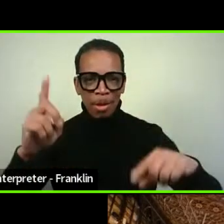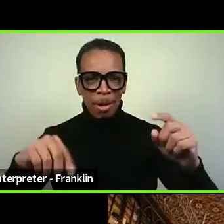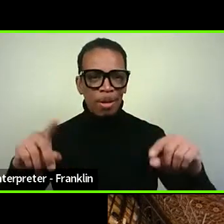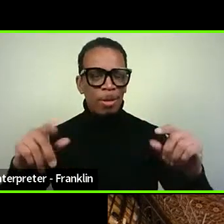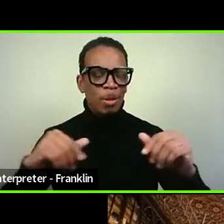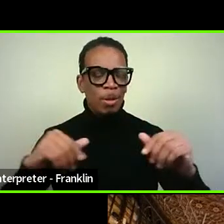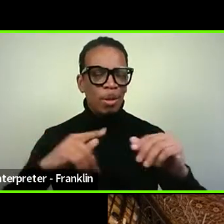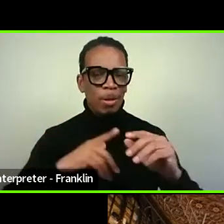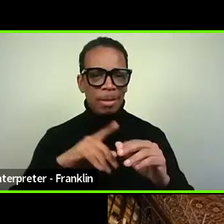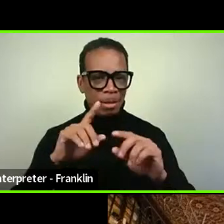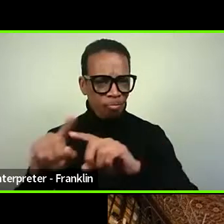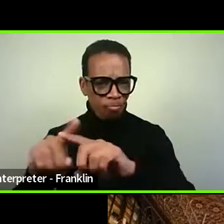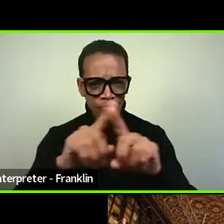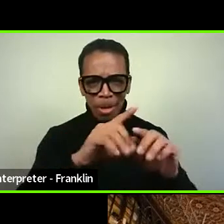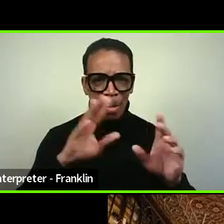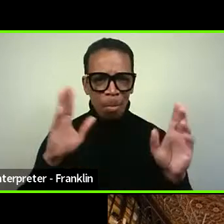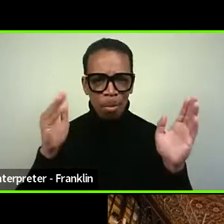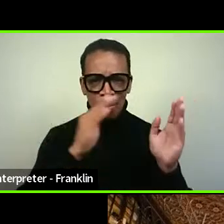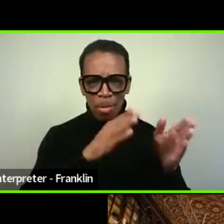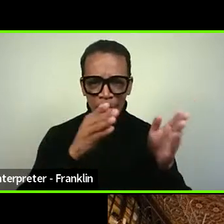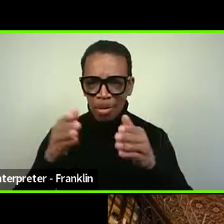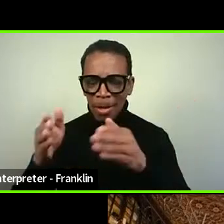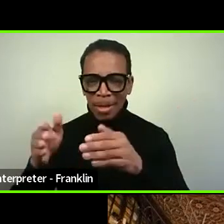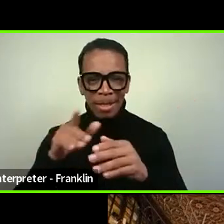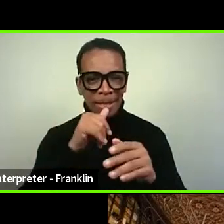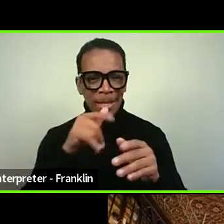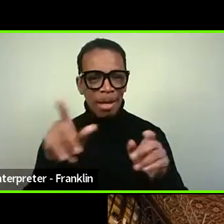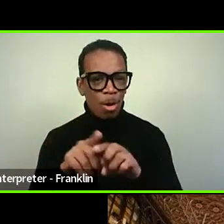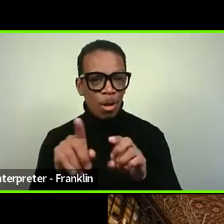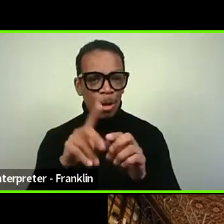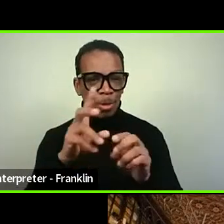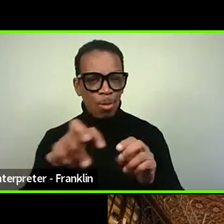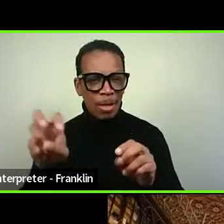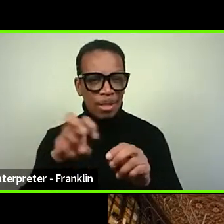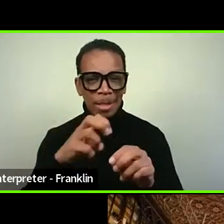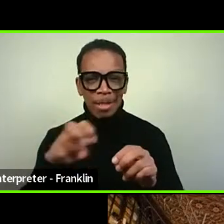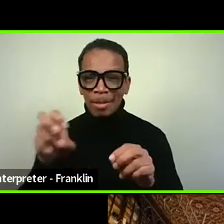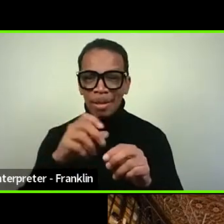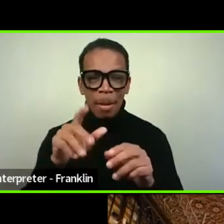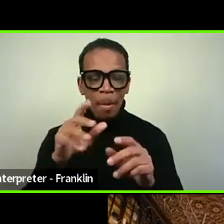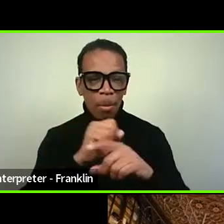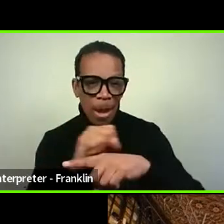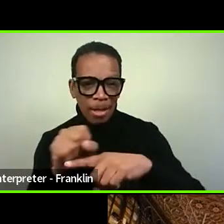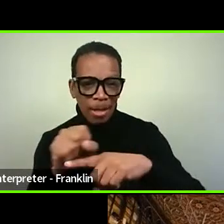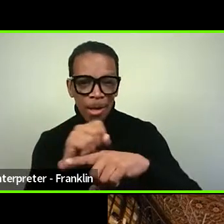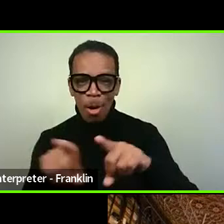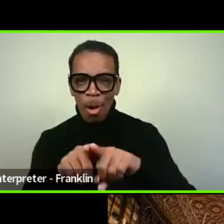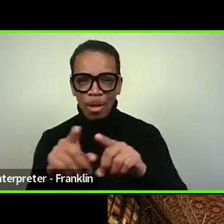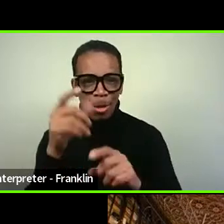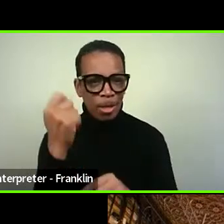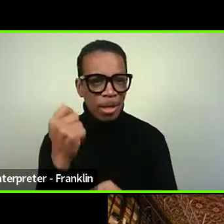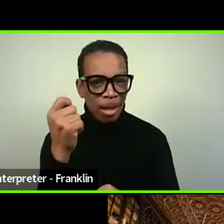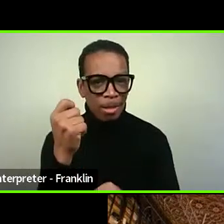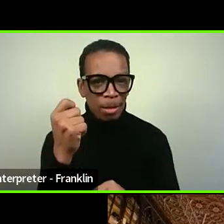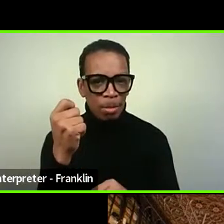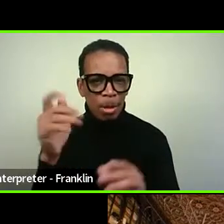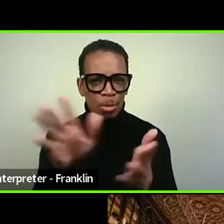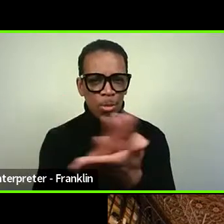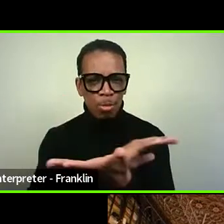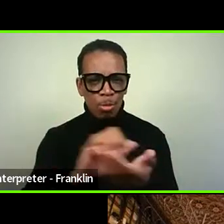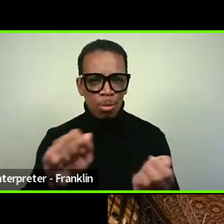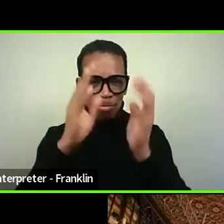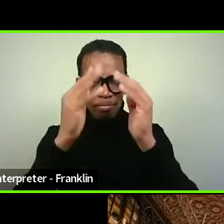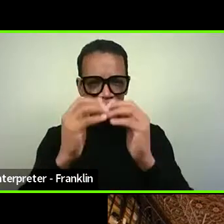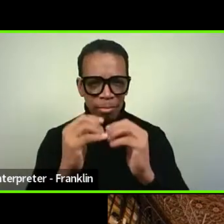frameworks, Stephen engages in a transdisciplinary practice and scholarship that promotes the dismantling of